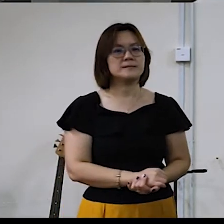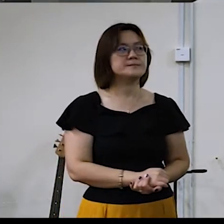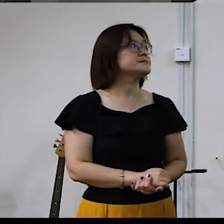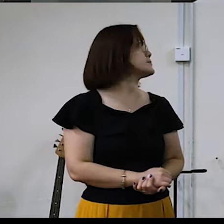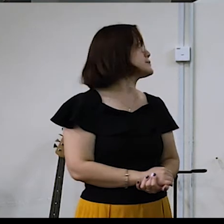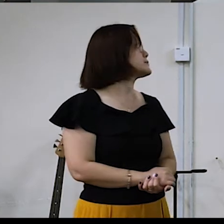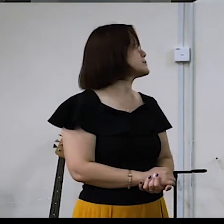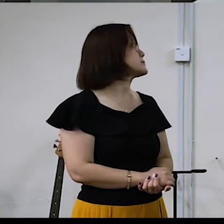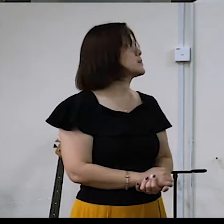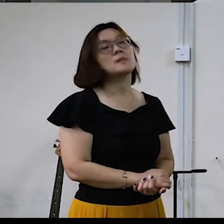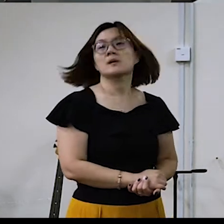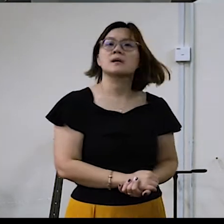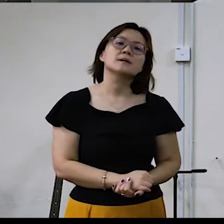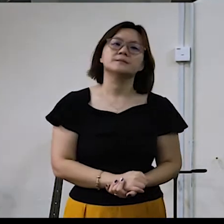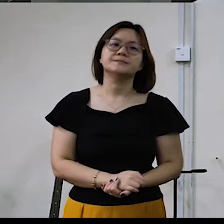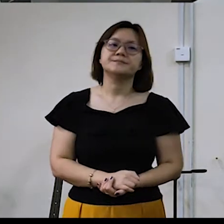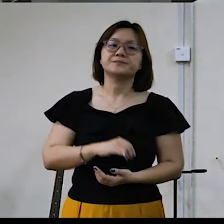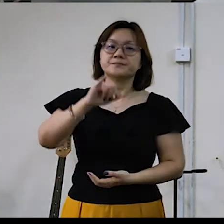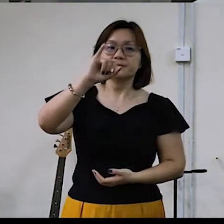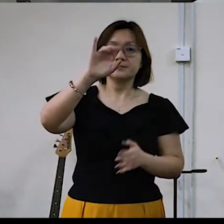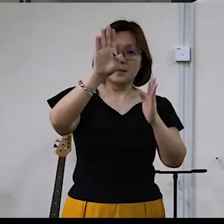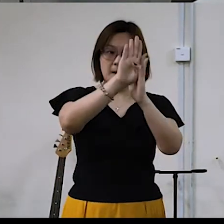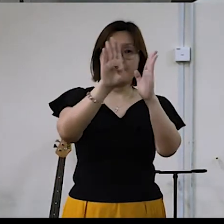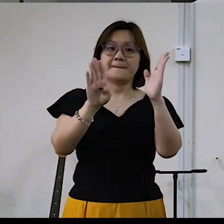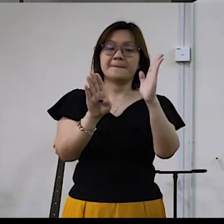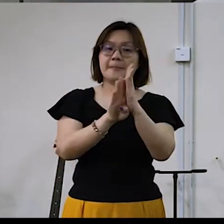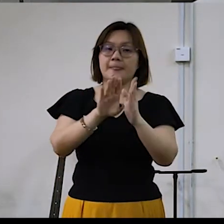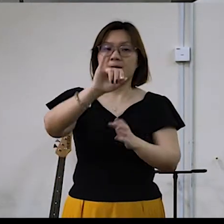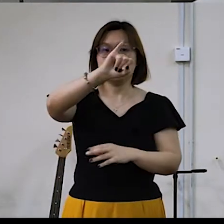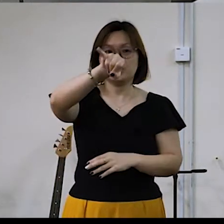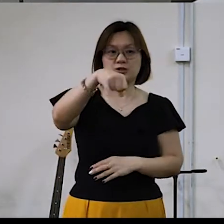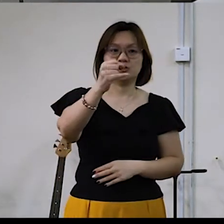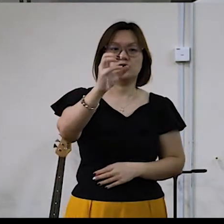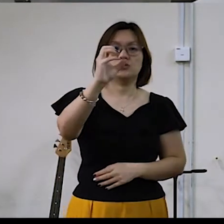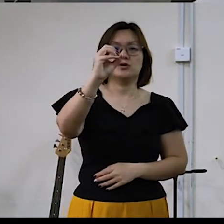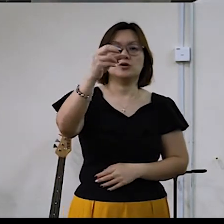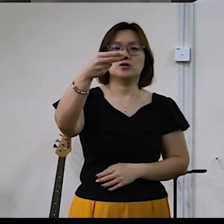let's turn to John 14, verses 16 to 18.